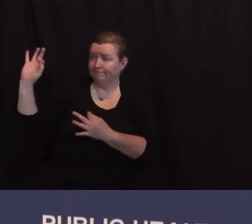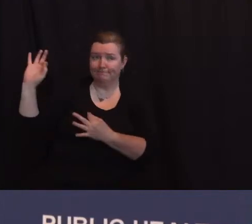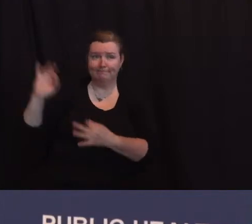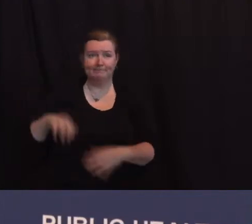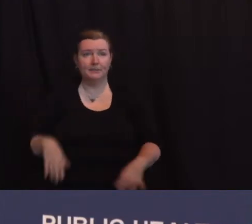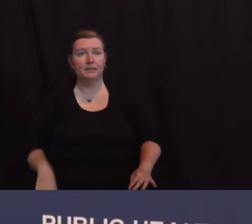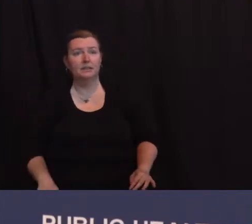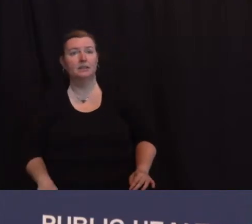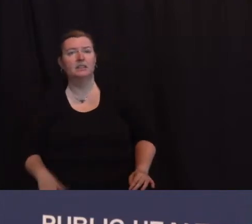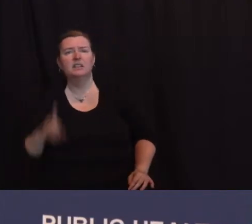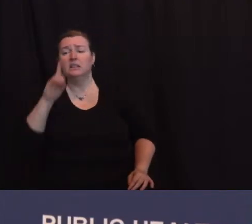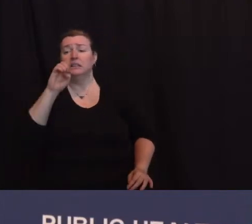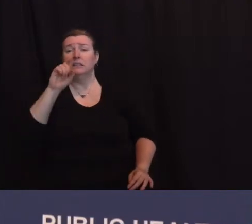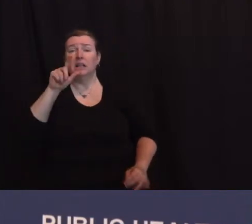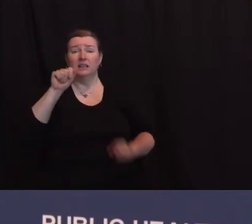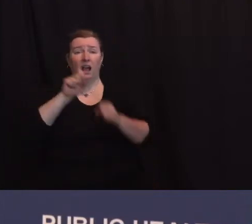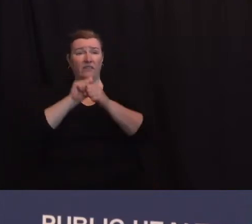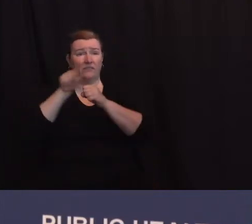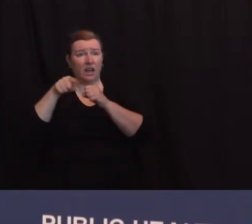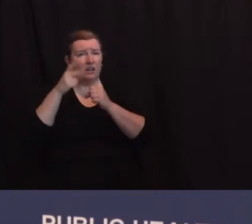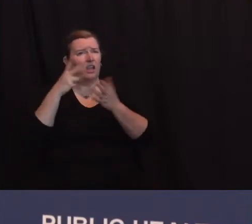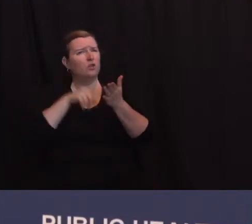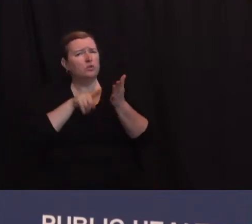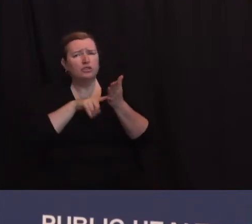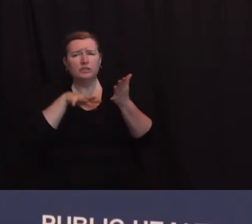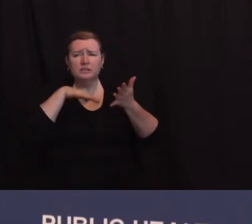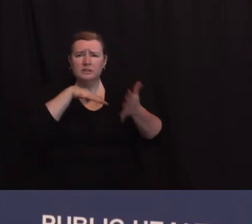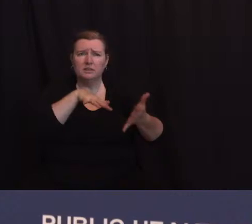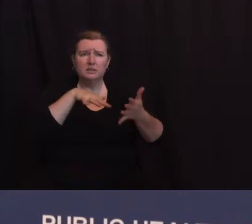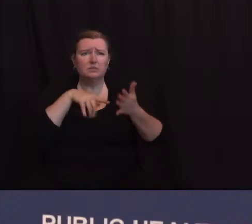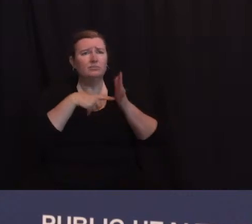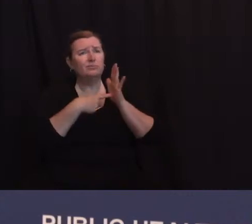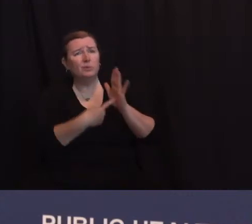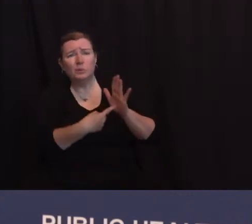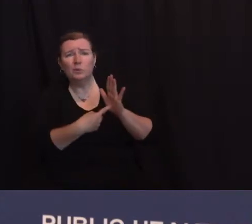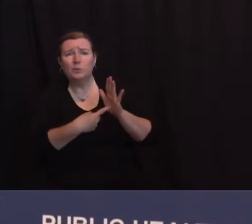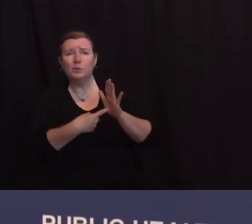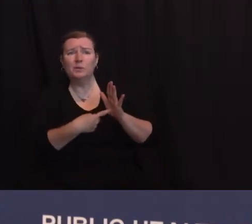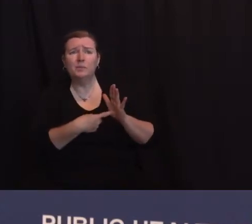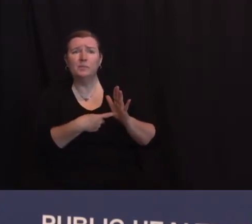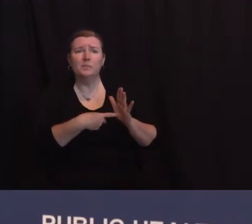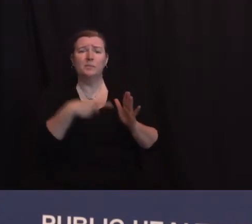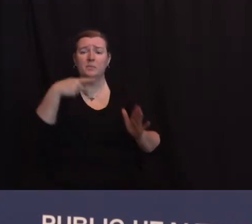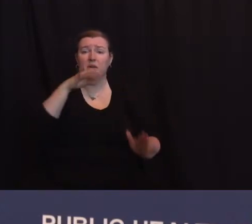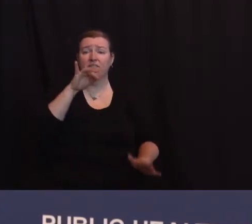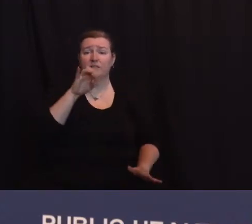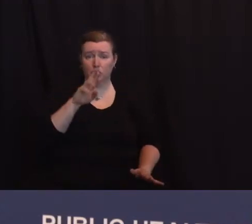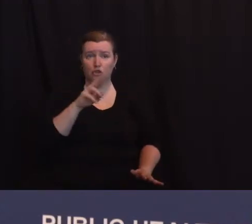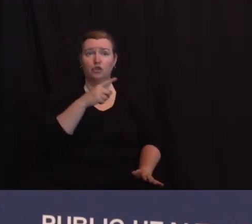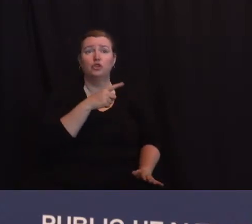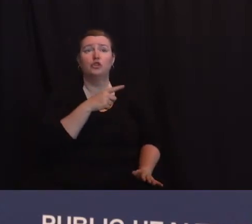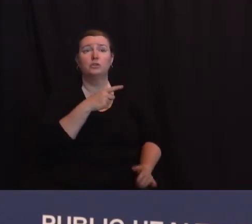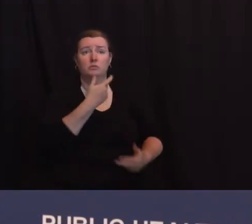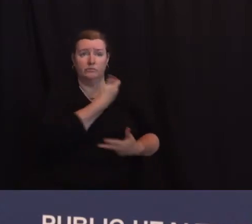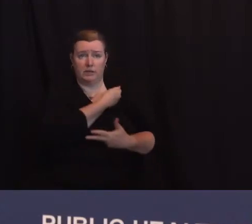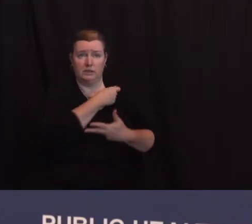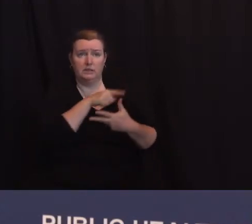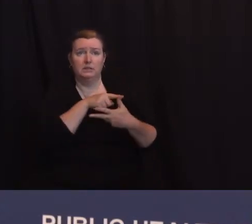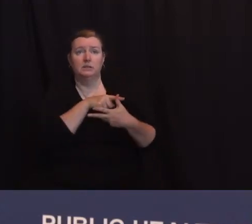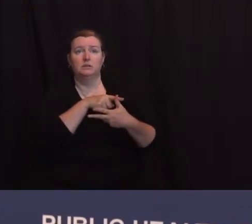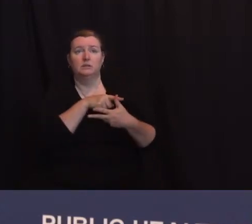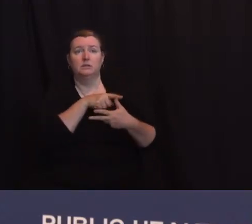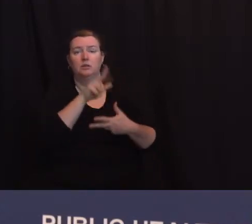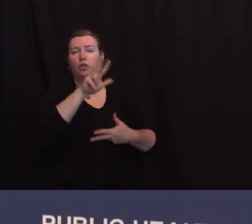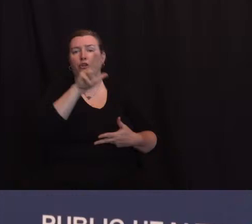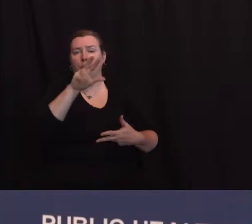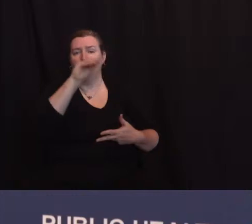there was a study that showed that after a single dose of the Pfizer vaccine or the AstraZeneca vaccine, you were about 33% protected.